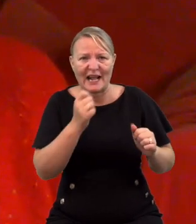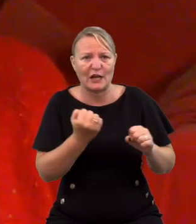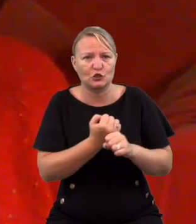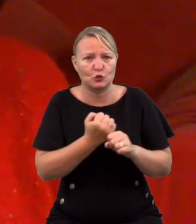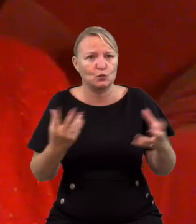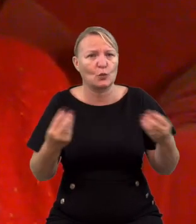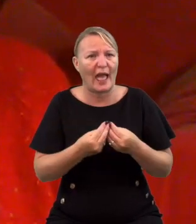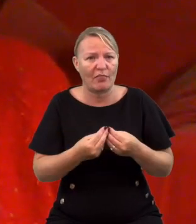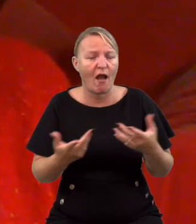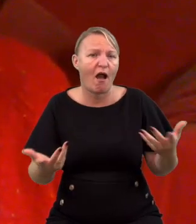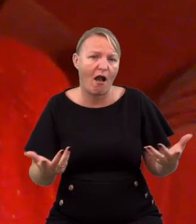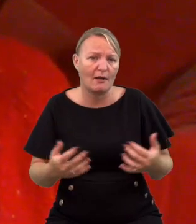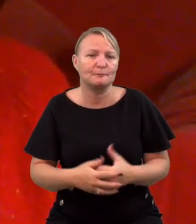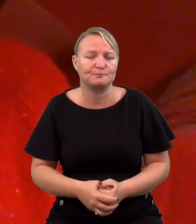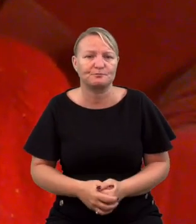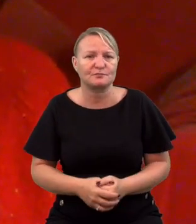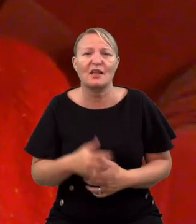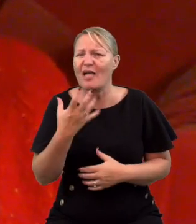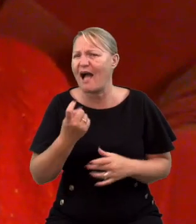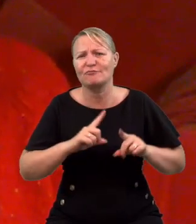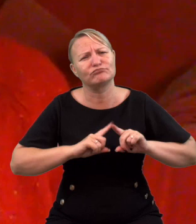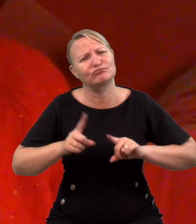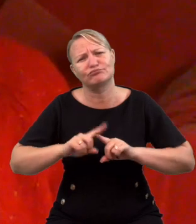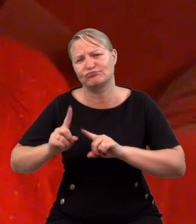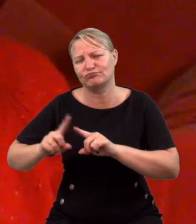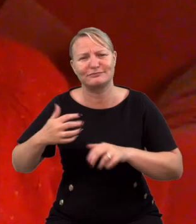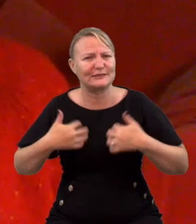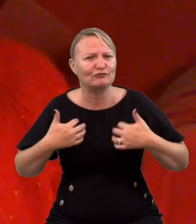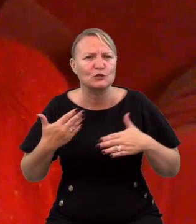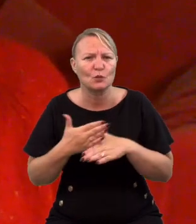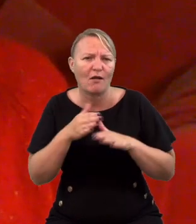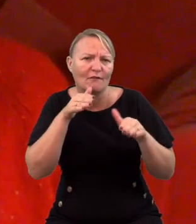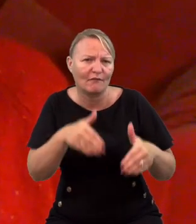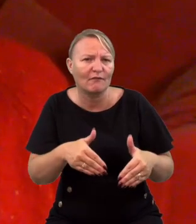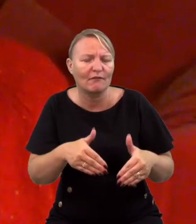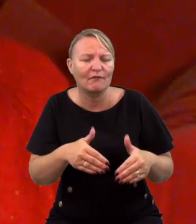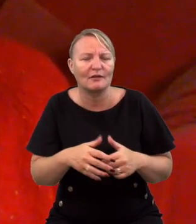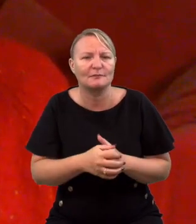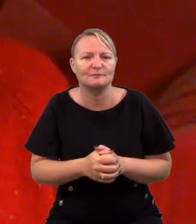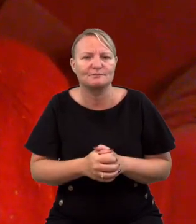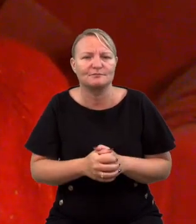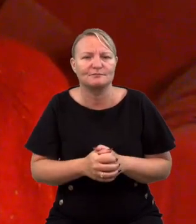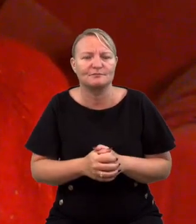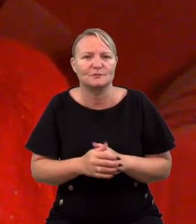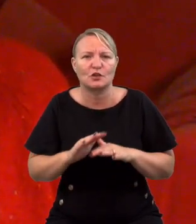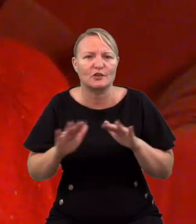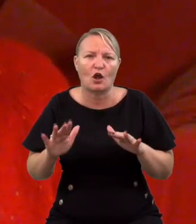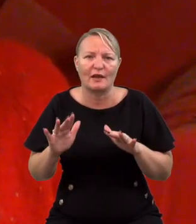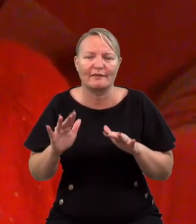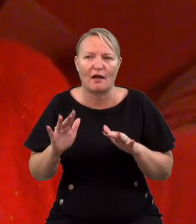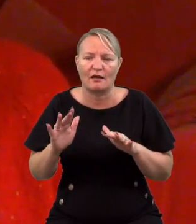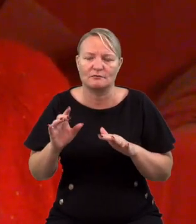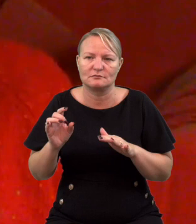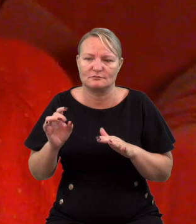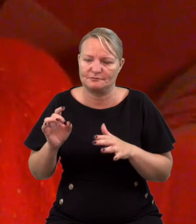that some of them, I think that there's a lot of interesting work that can be done that's not in